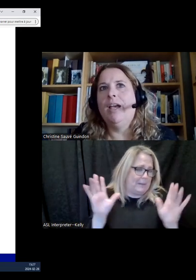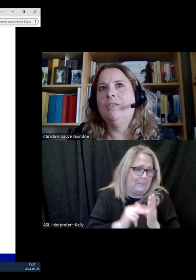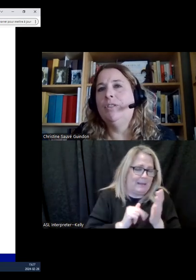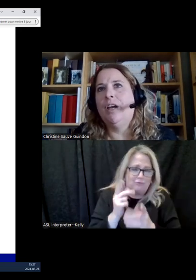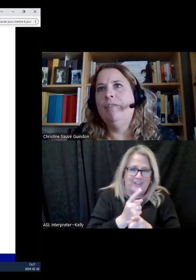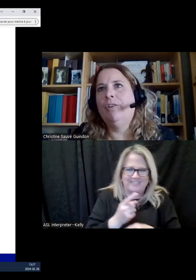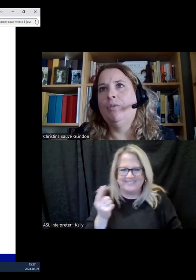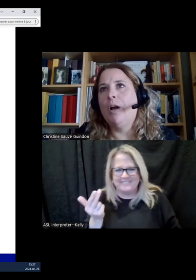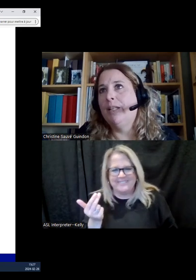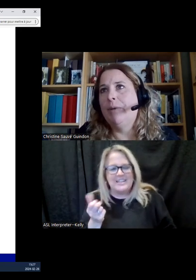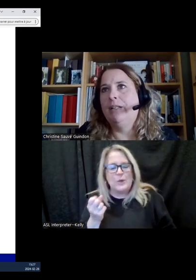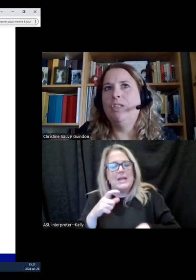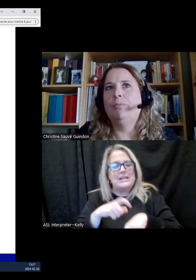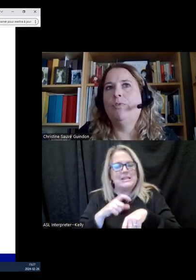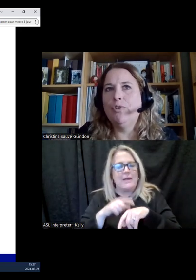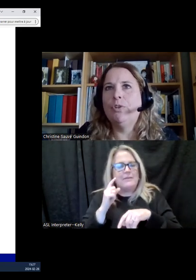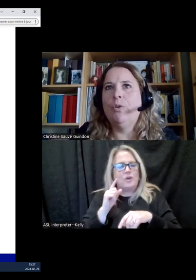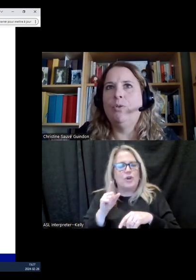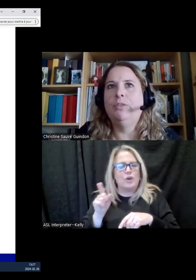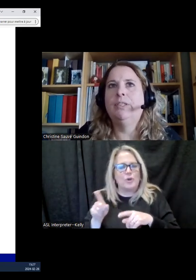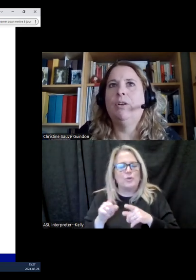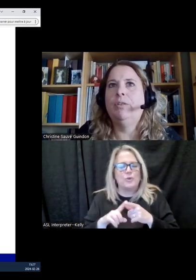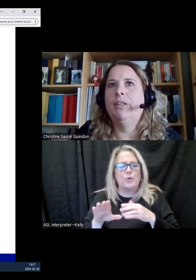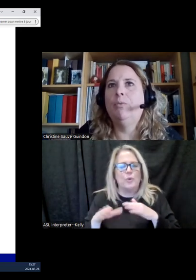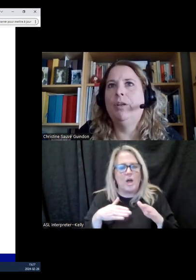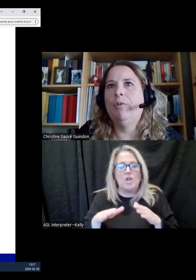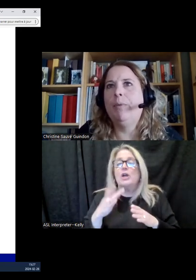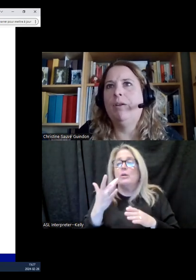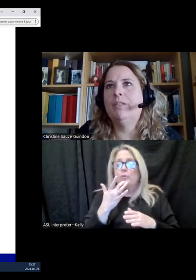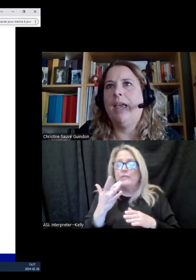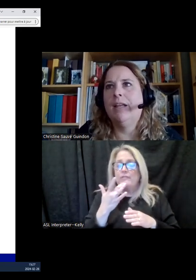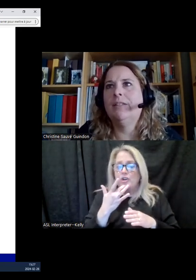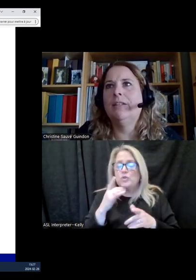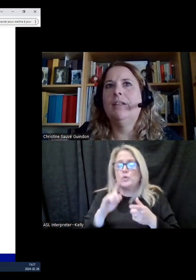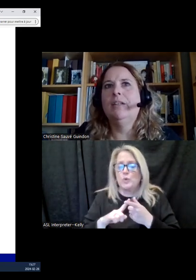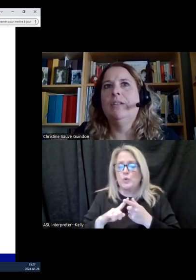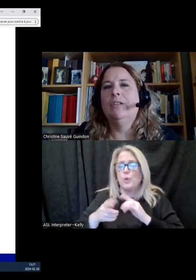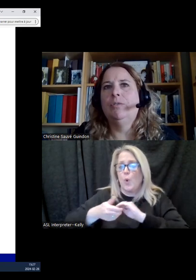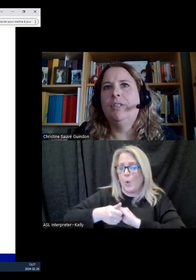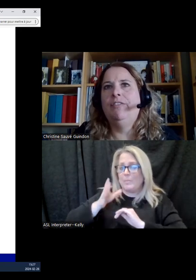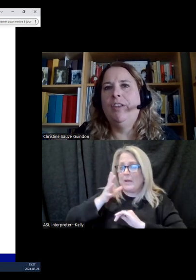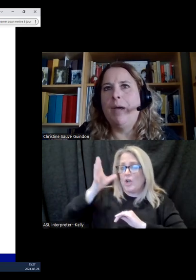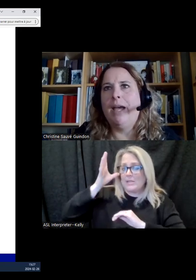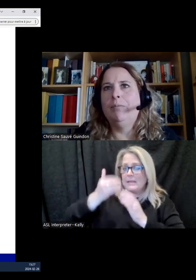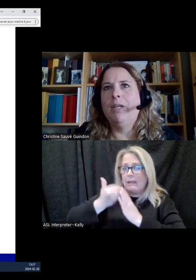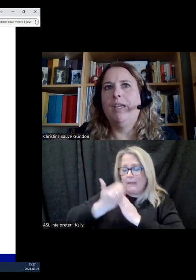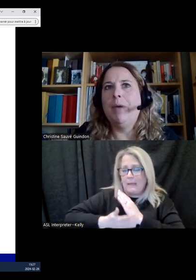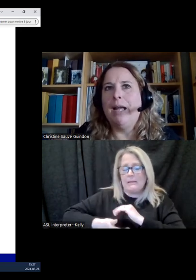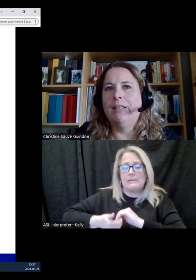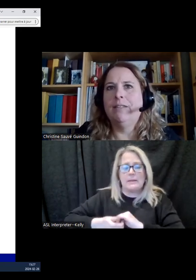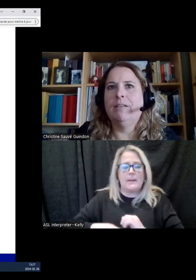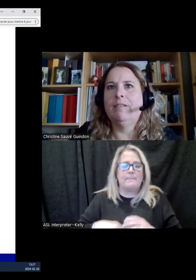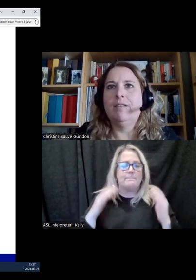So yeah, so it's tiring for her to walk independently. She prefers to holding one of her parents' hands to receive feedback and